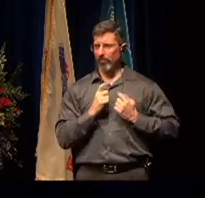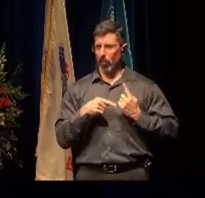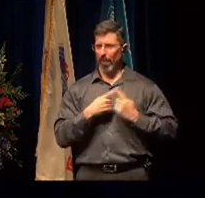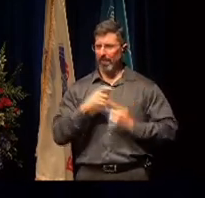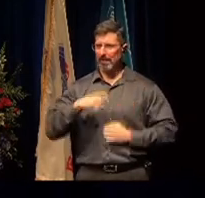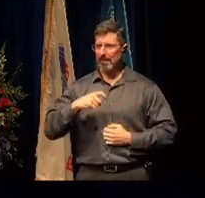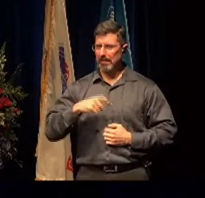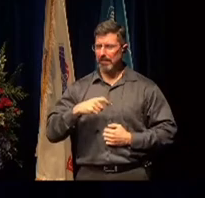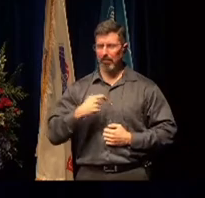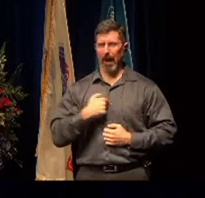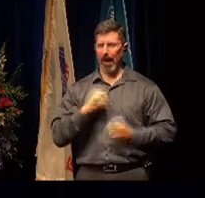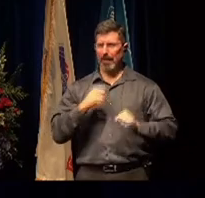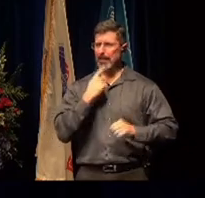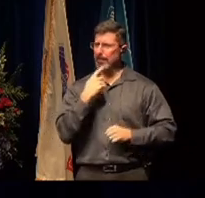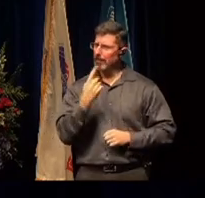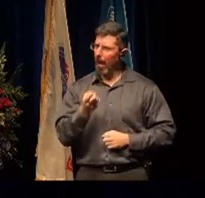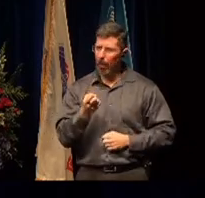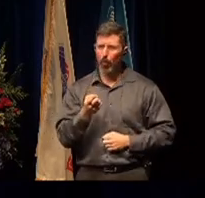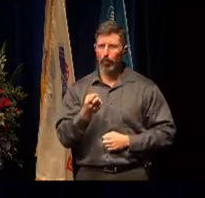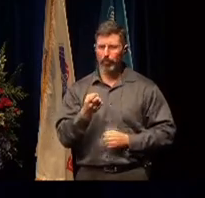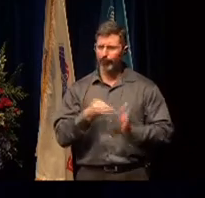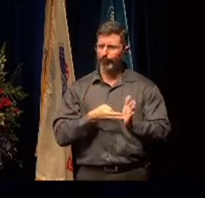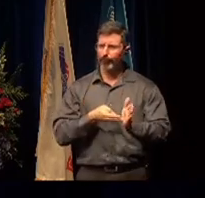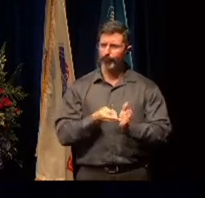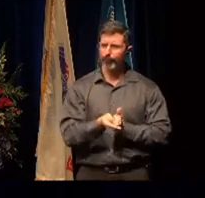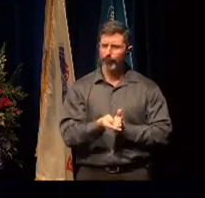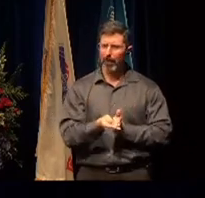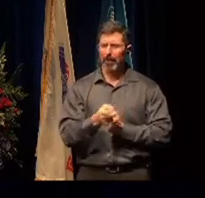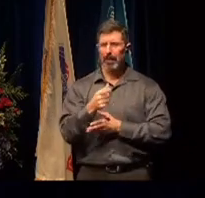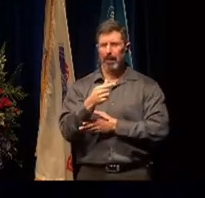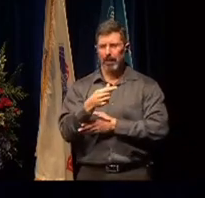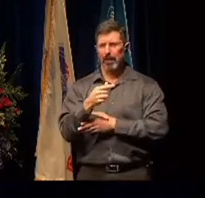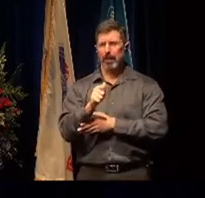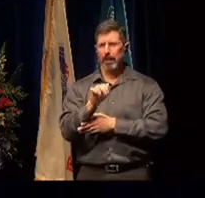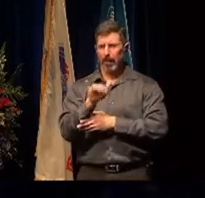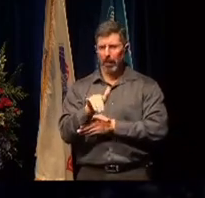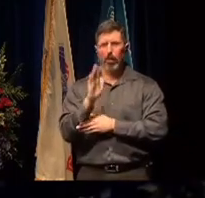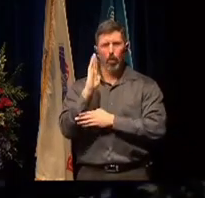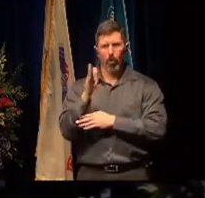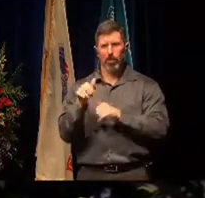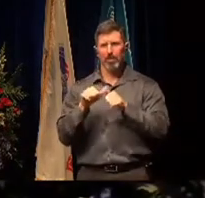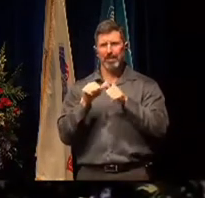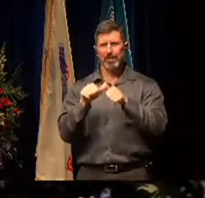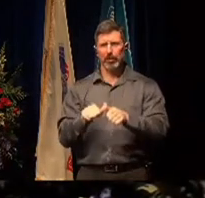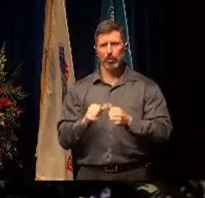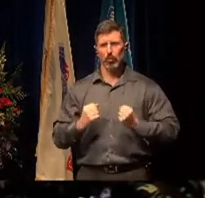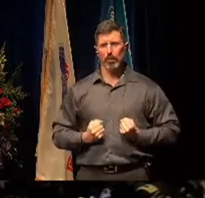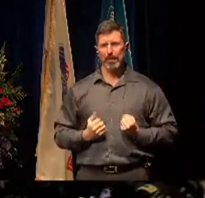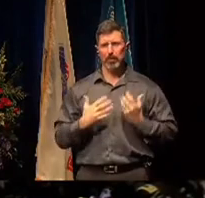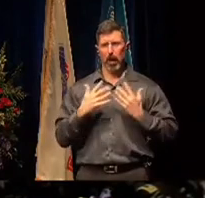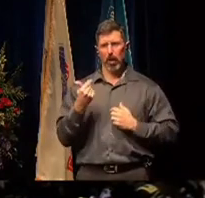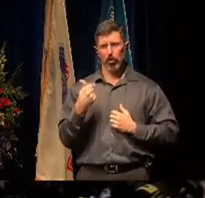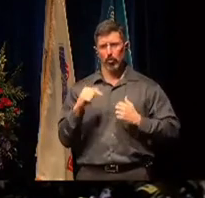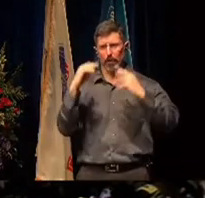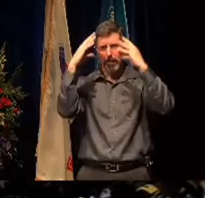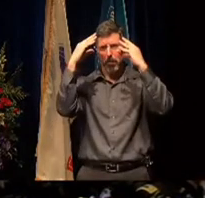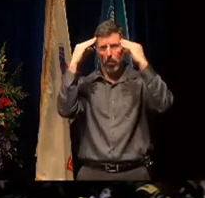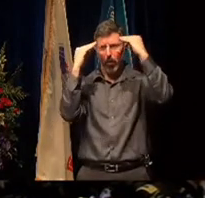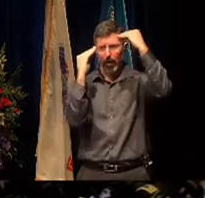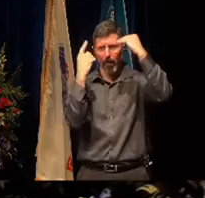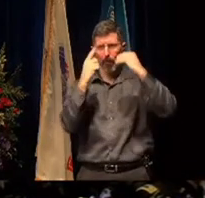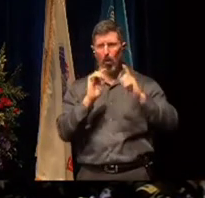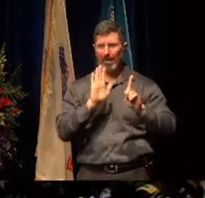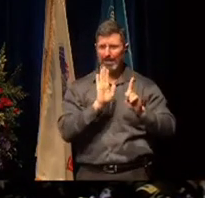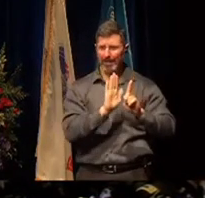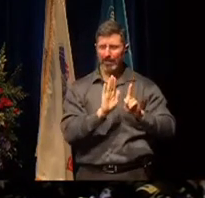I can say with certainty that Gary will continue to be an inspiration for Green Berets, for his conduct on the battlefield, but more